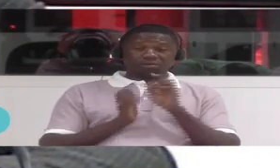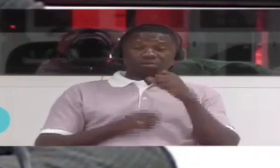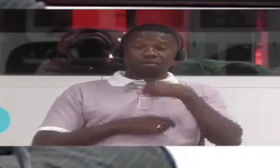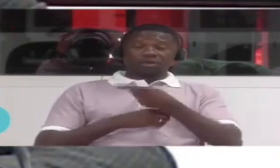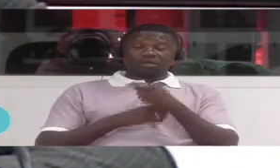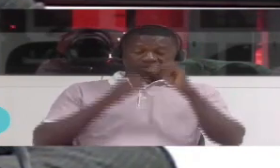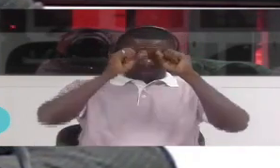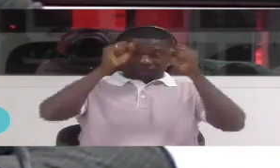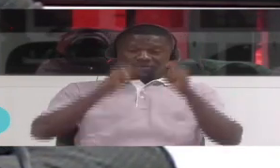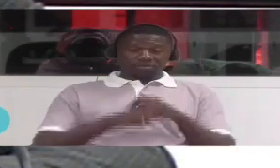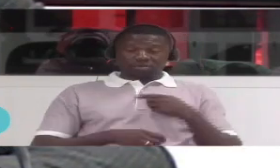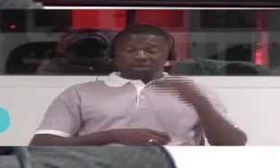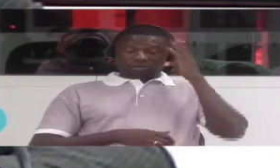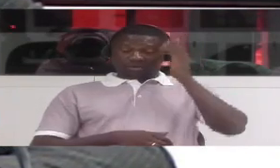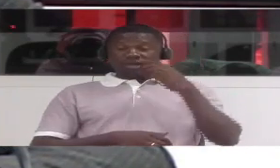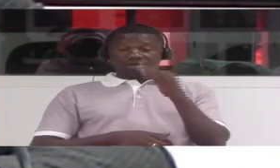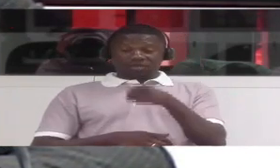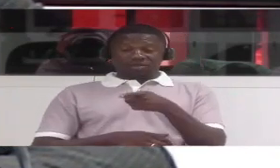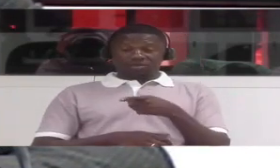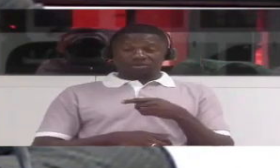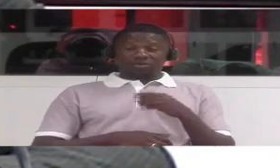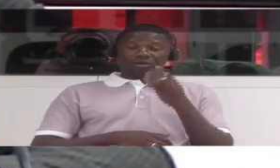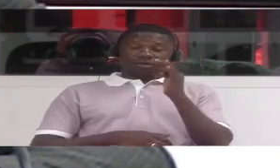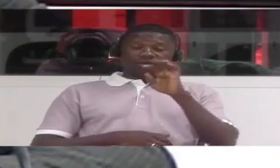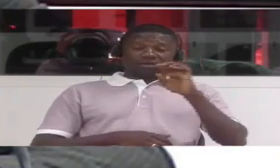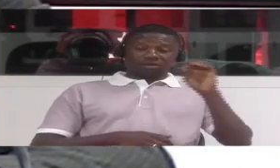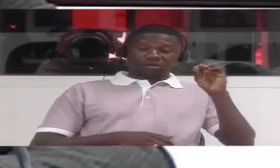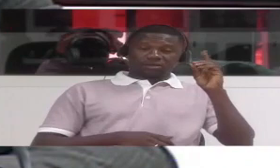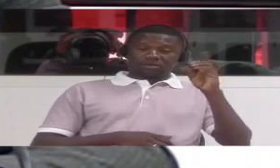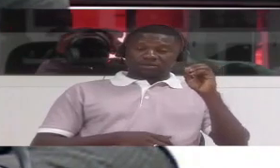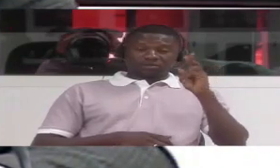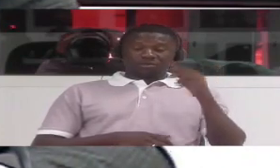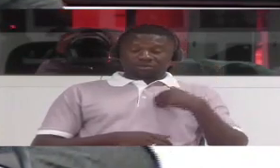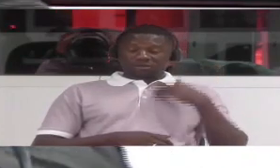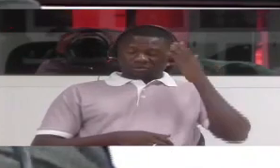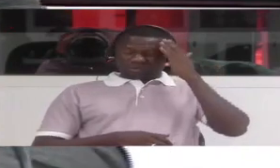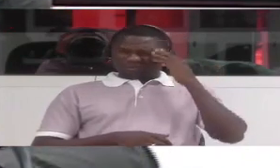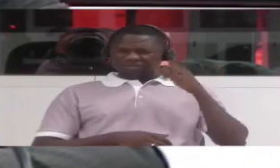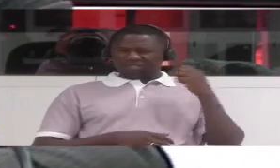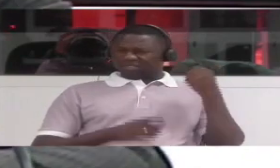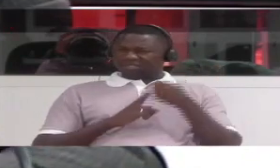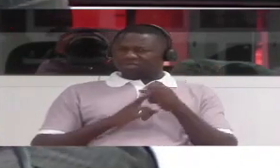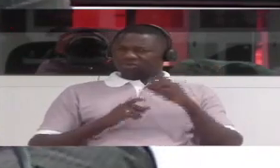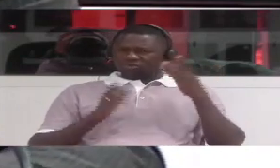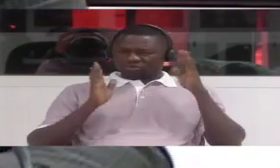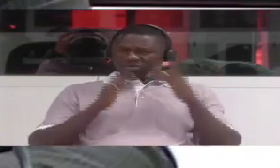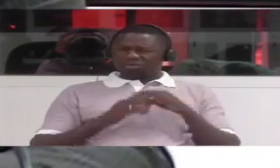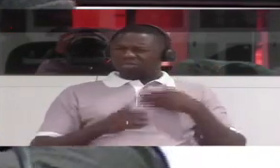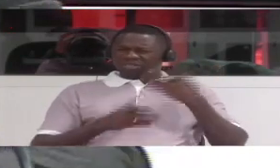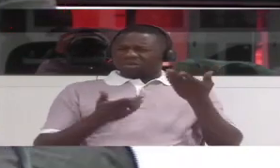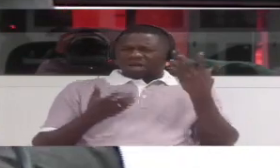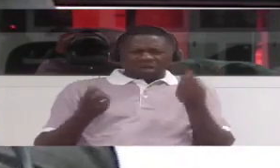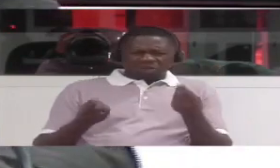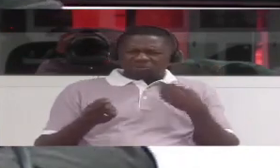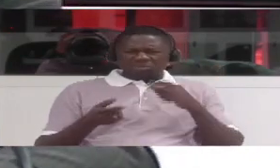knew that if this was Freedom, then definitely I was in serious trouble. But I didn't know how was I connected, because at the time, I have never written